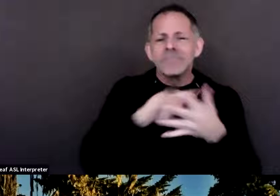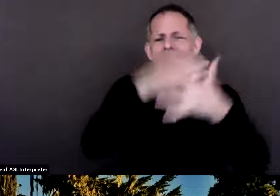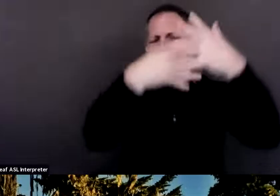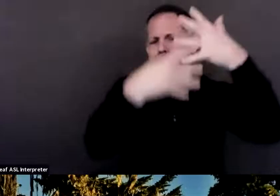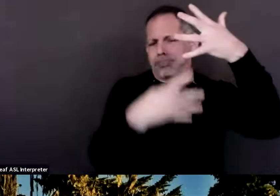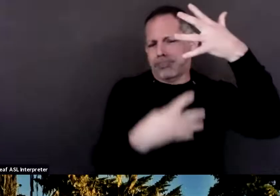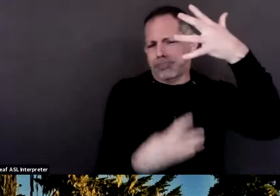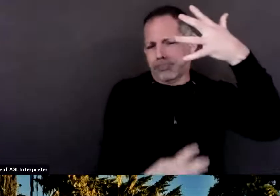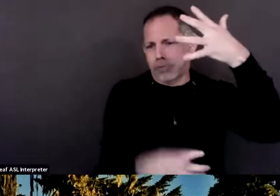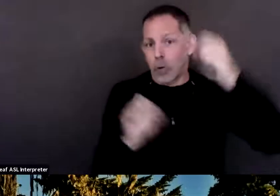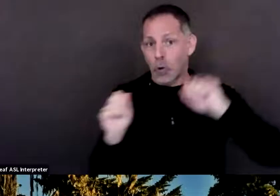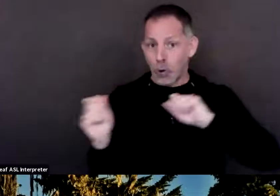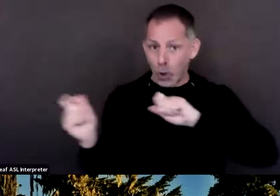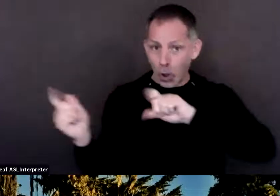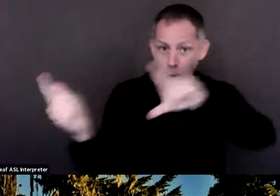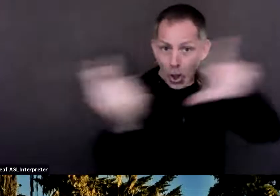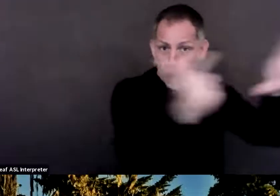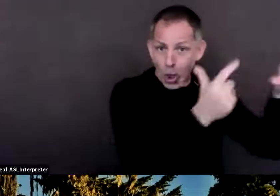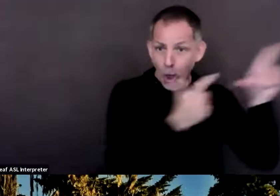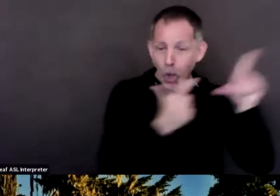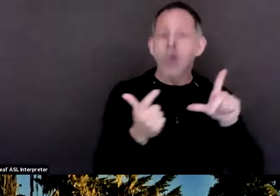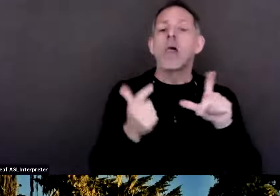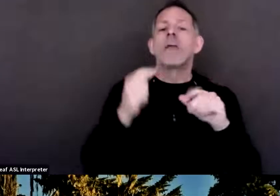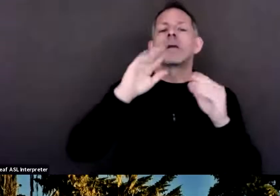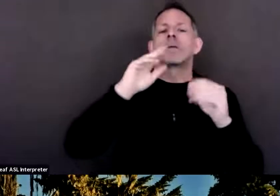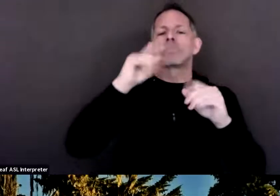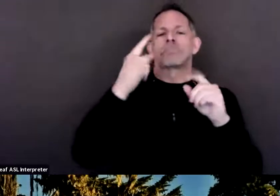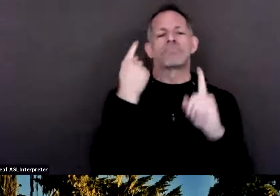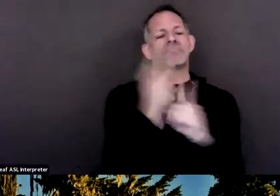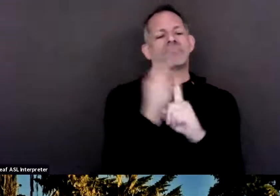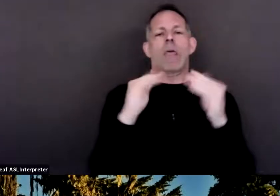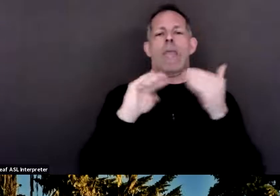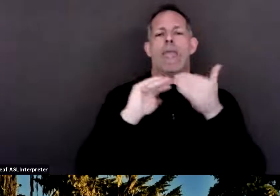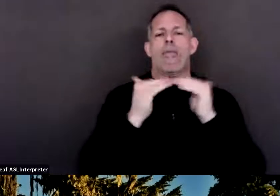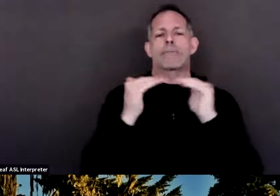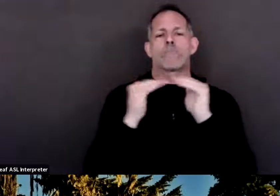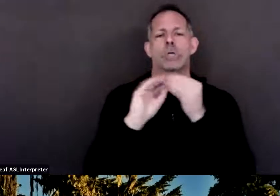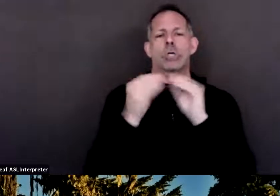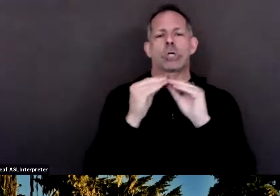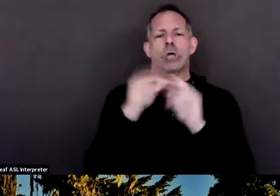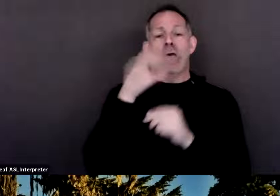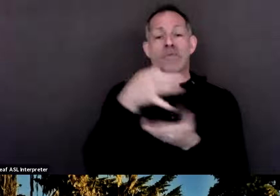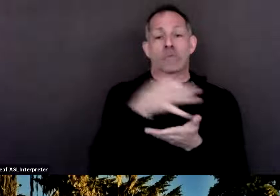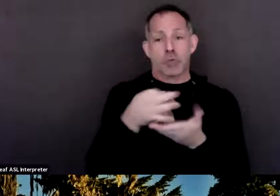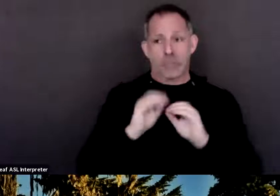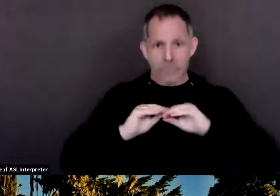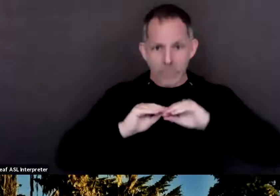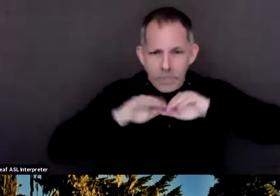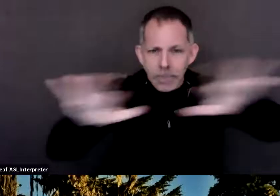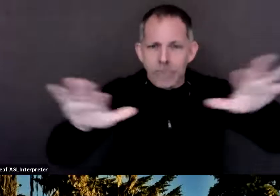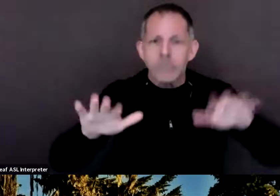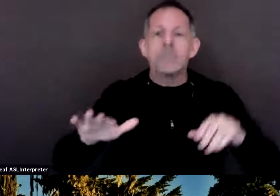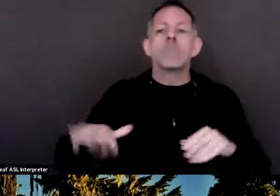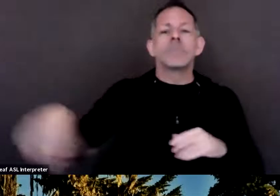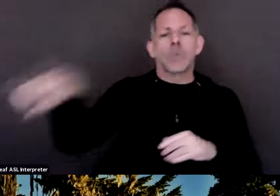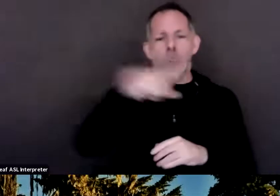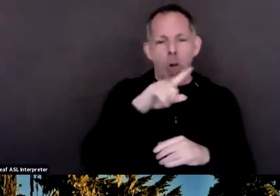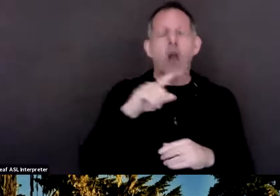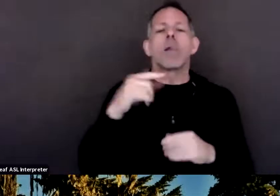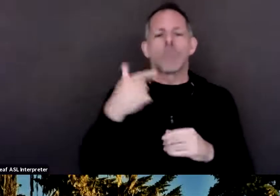How we're able to set up the 7th site, these have been planned again for months, going all the way back to late July, early